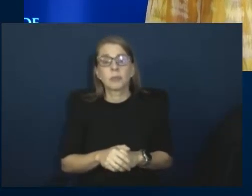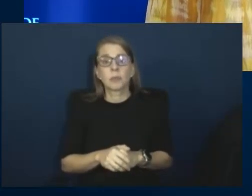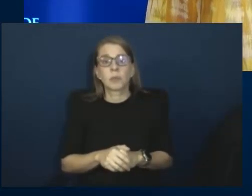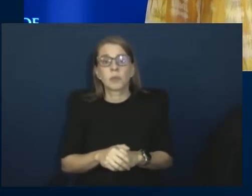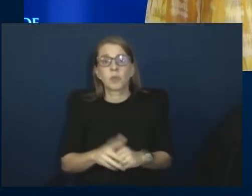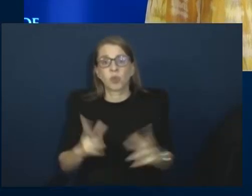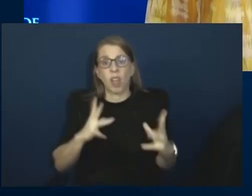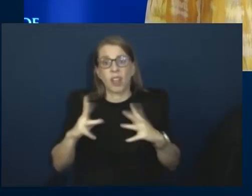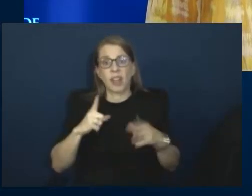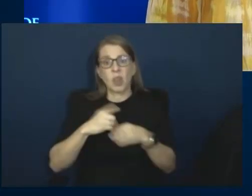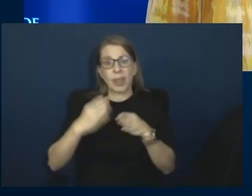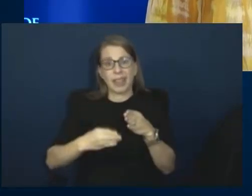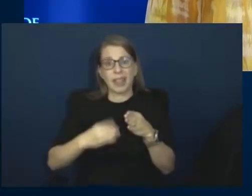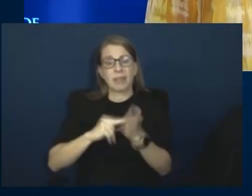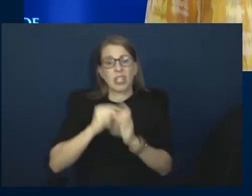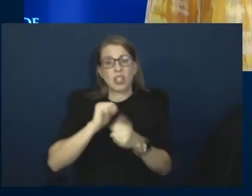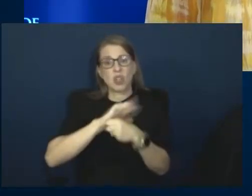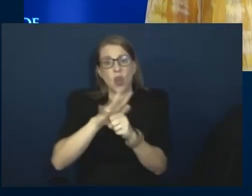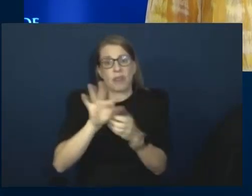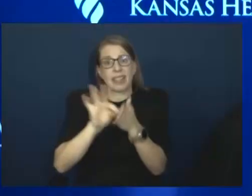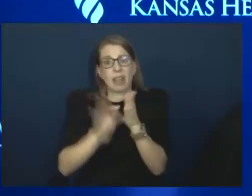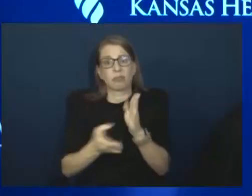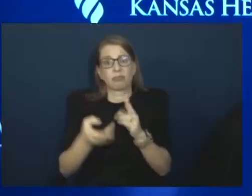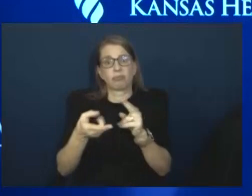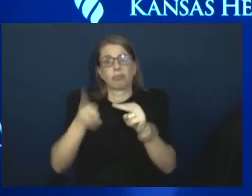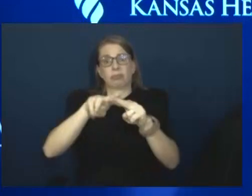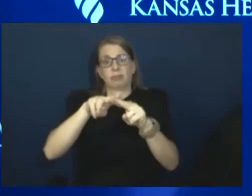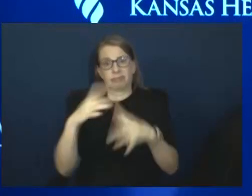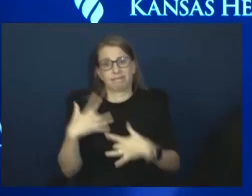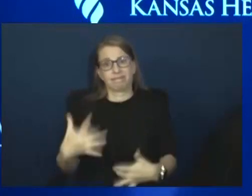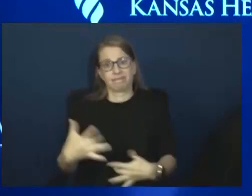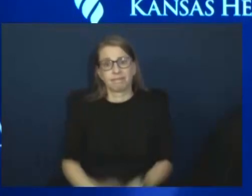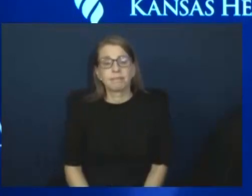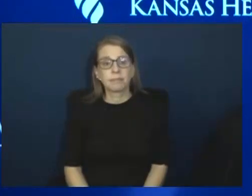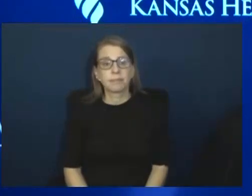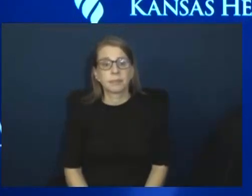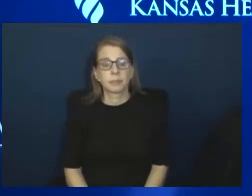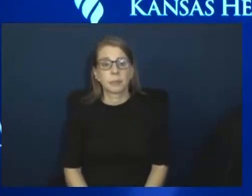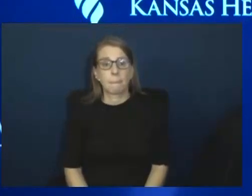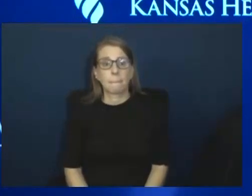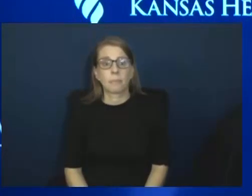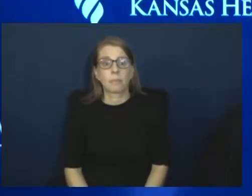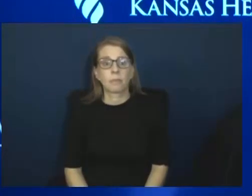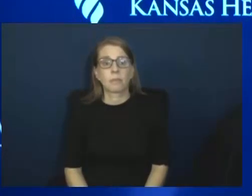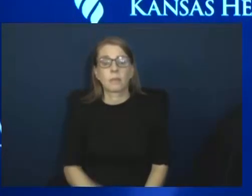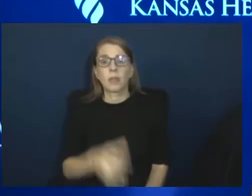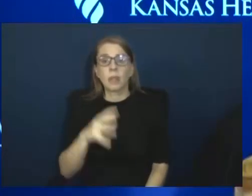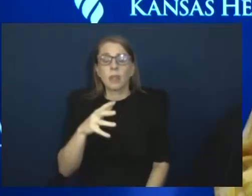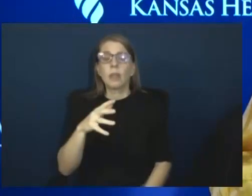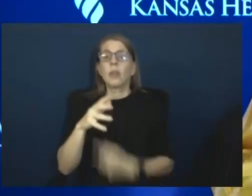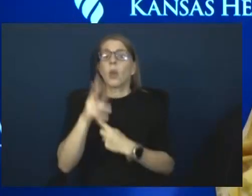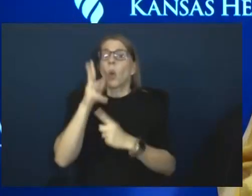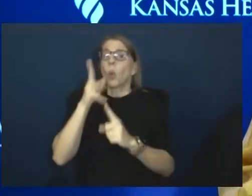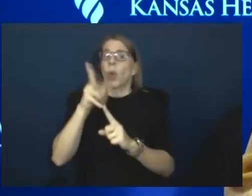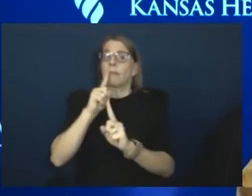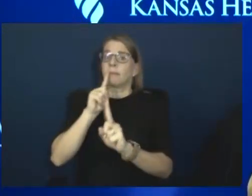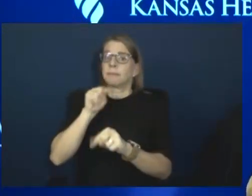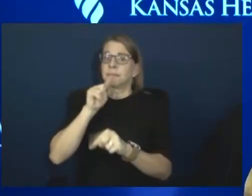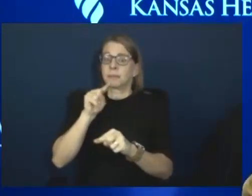weekends as well. So please go donate. Very good point. Thanks, Doc Hawk. Okay, so we're going to get to our reporter questions. Anyone on the line